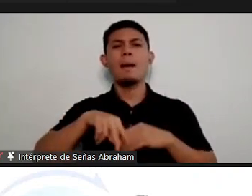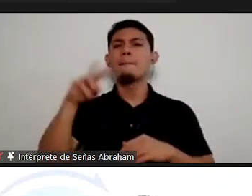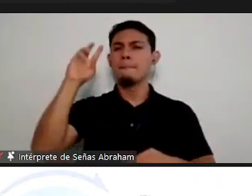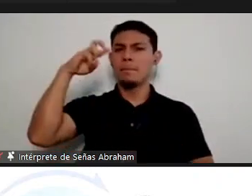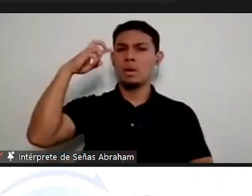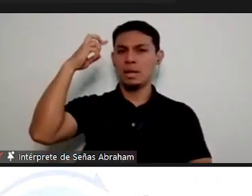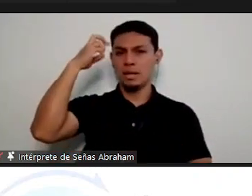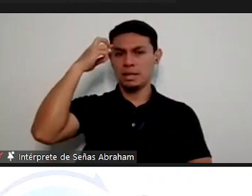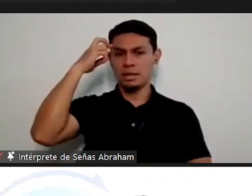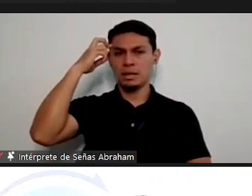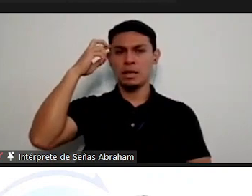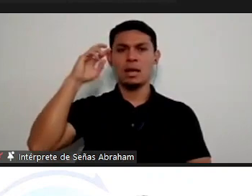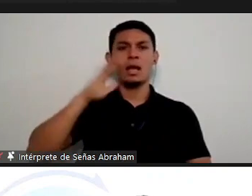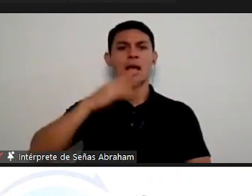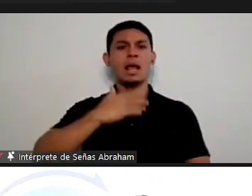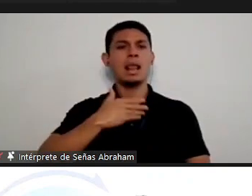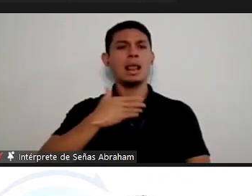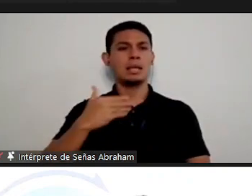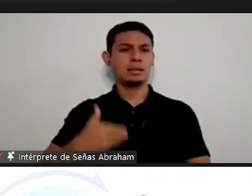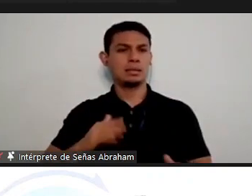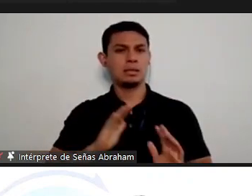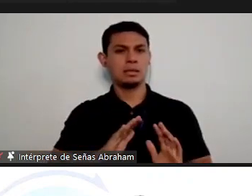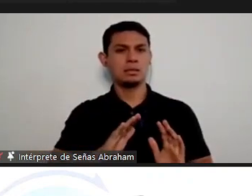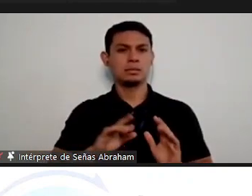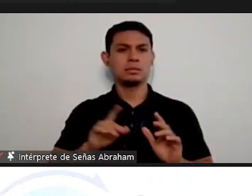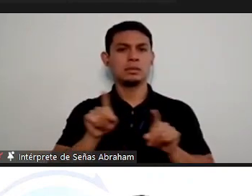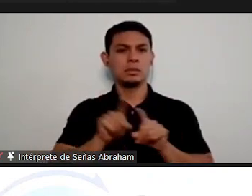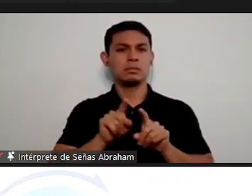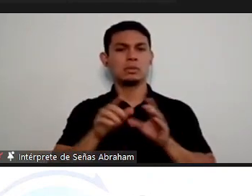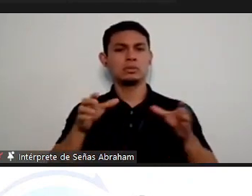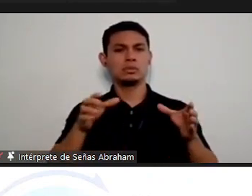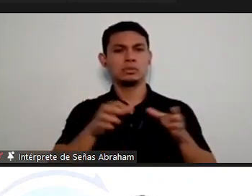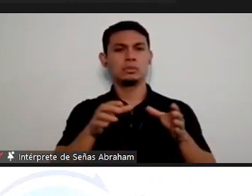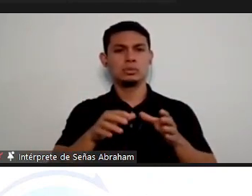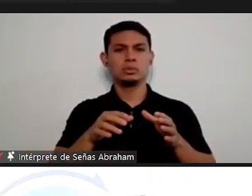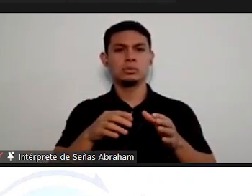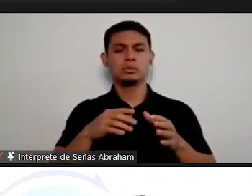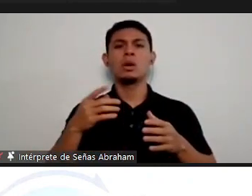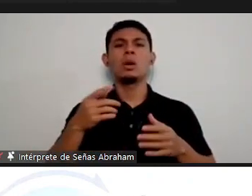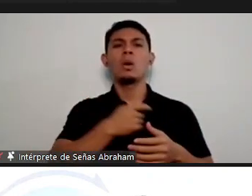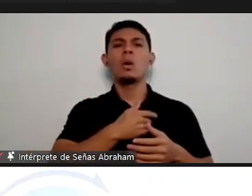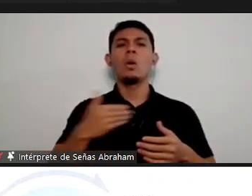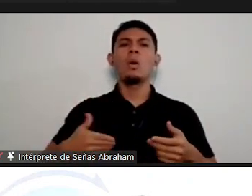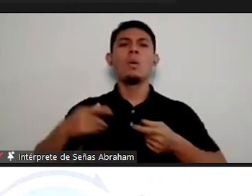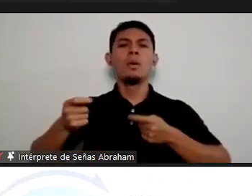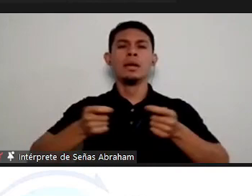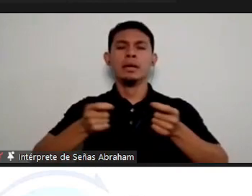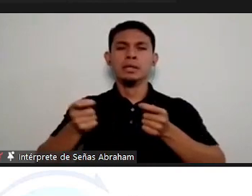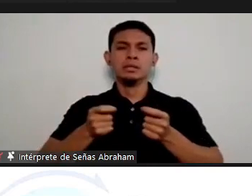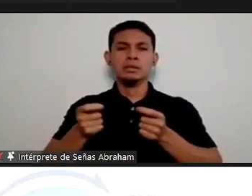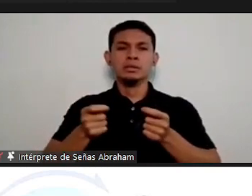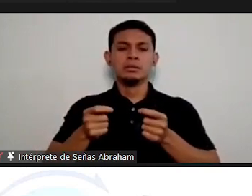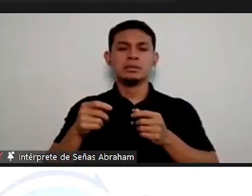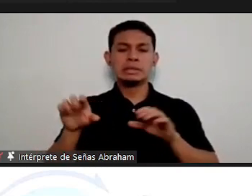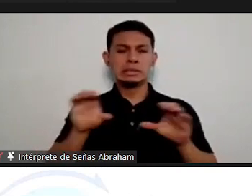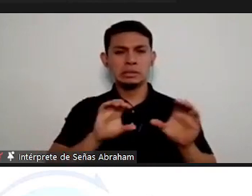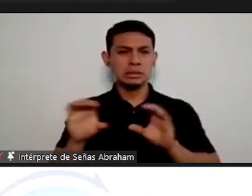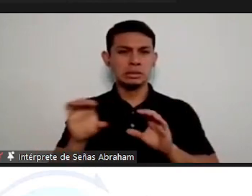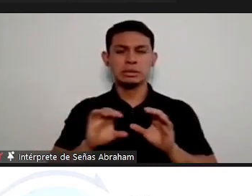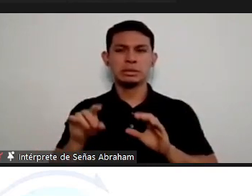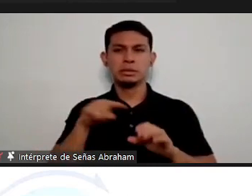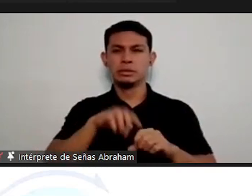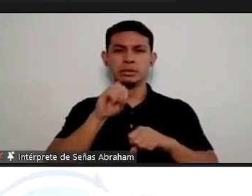a plan as a public policy a government public policy as the equality of government